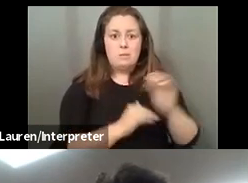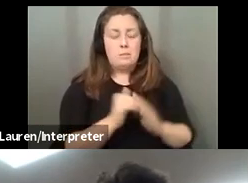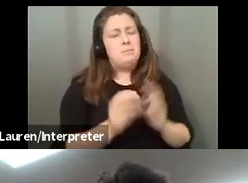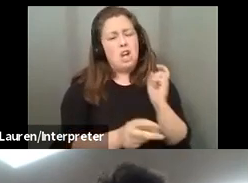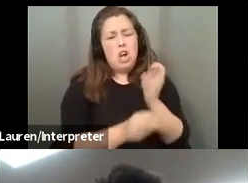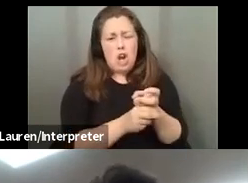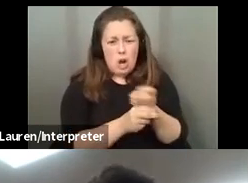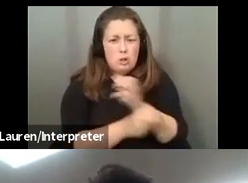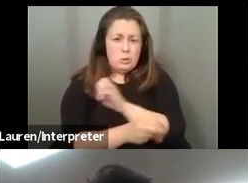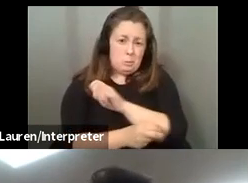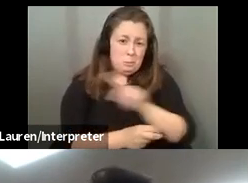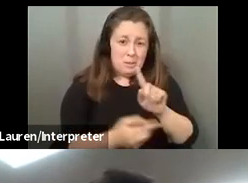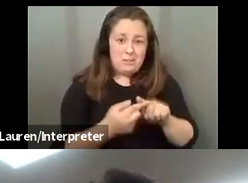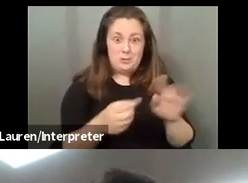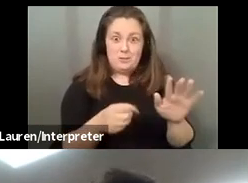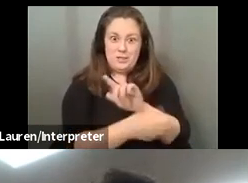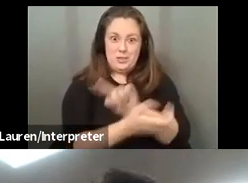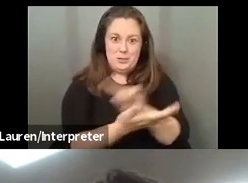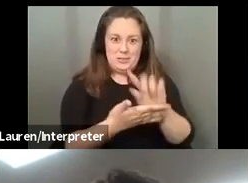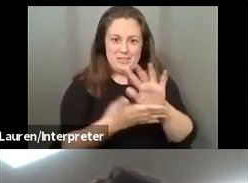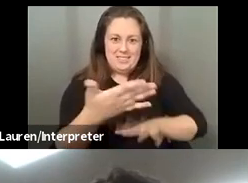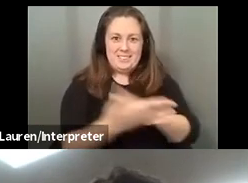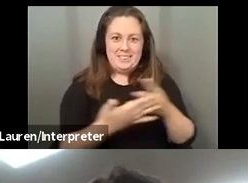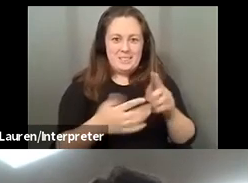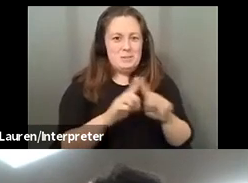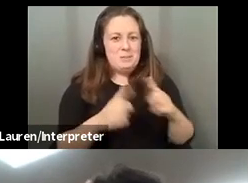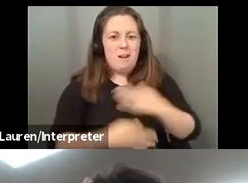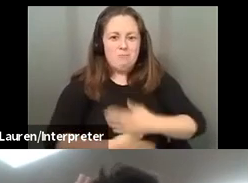week schedule, but I do enjoy seeing everyone and getting back to normal.